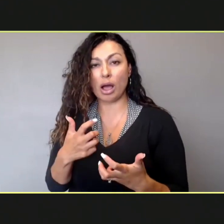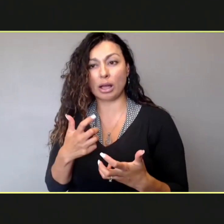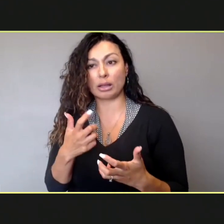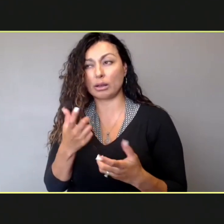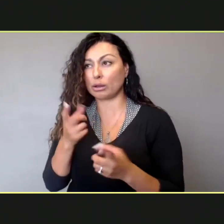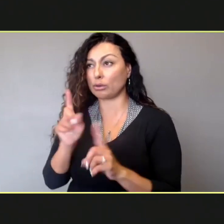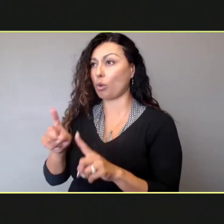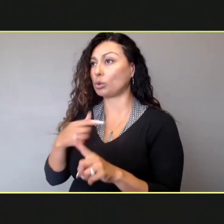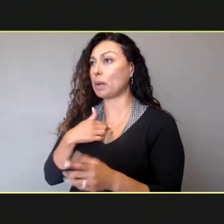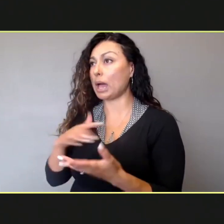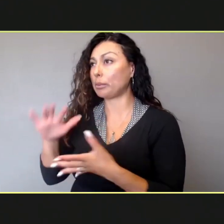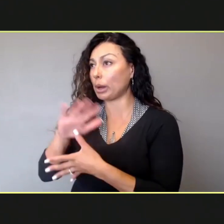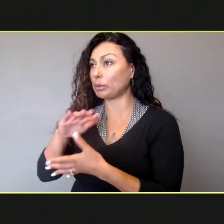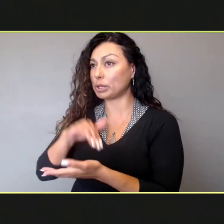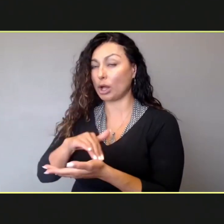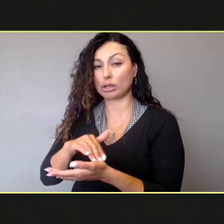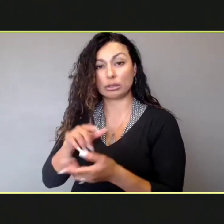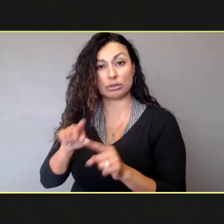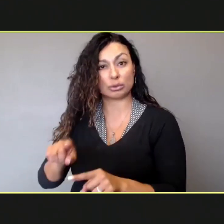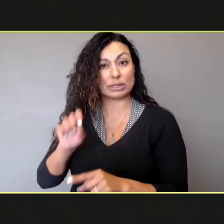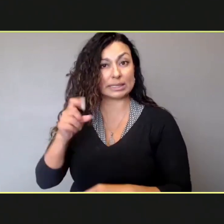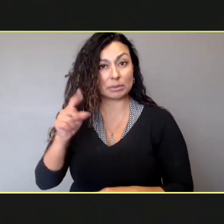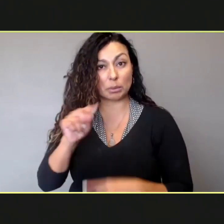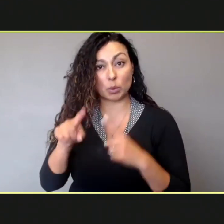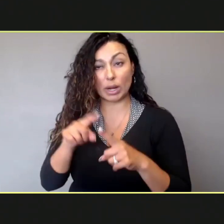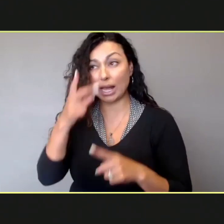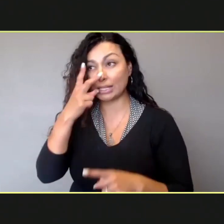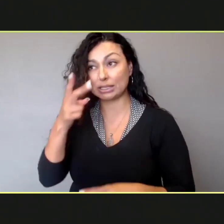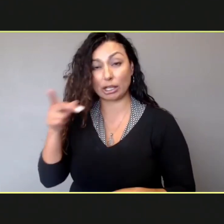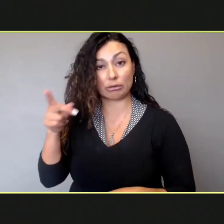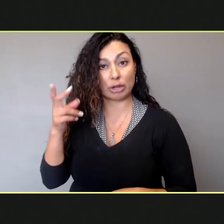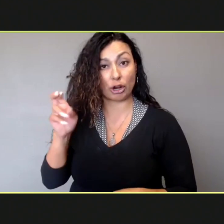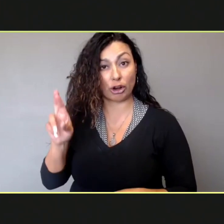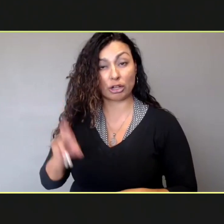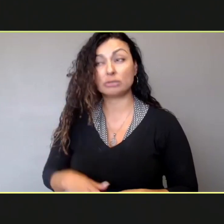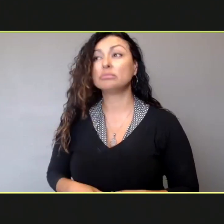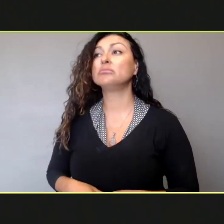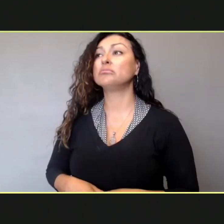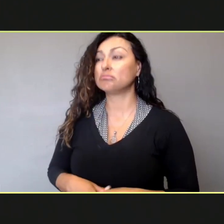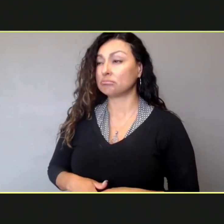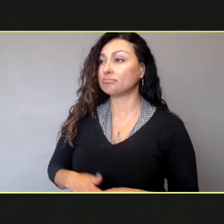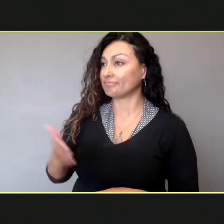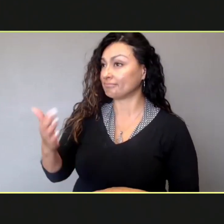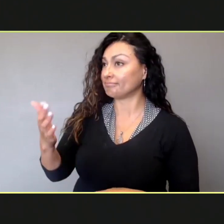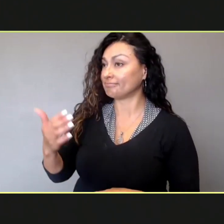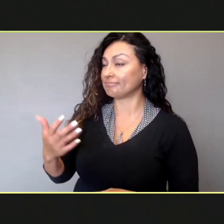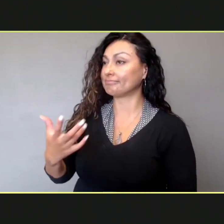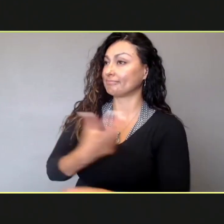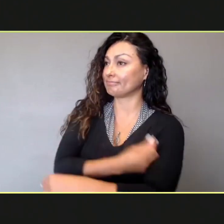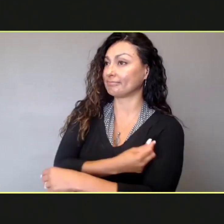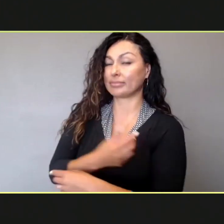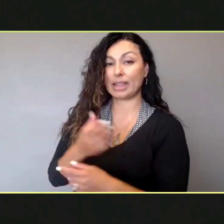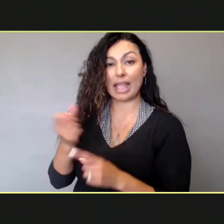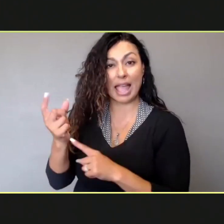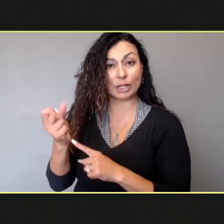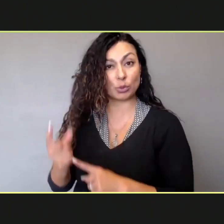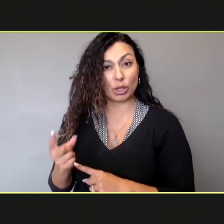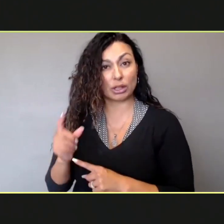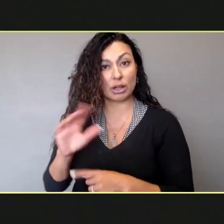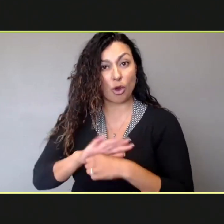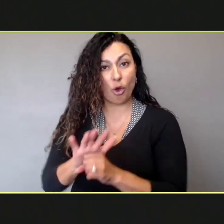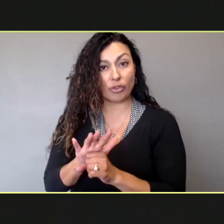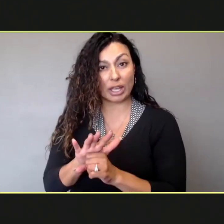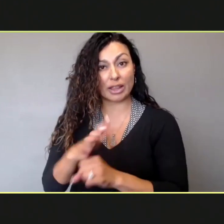care doctor in September when I see her and get my new annual COVID vaccine